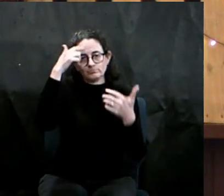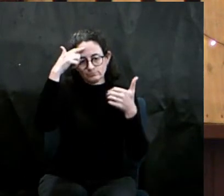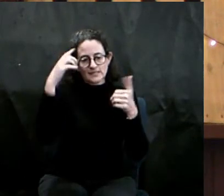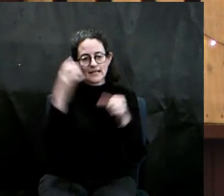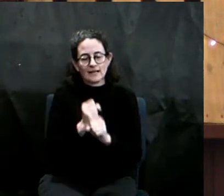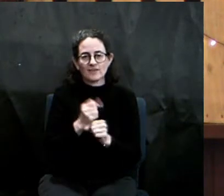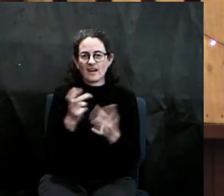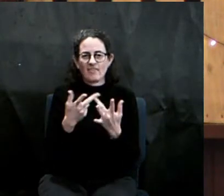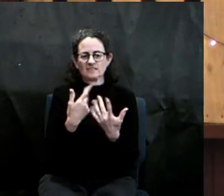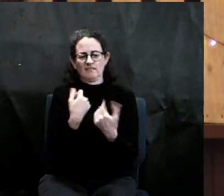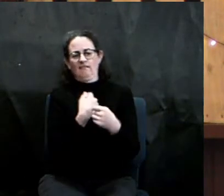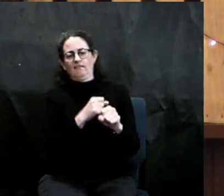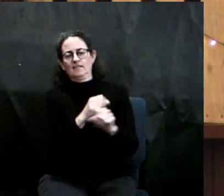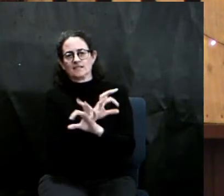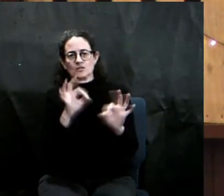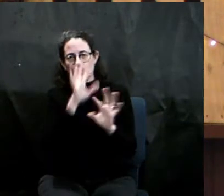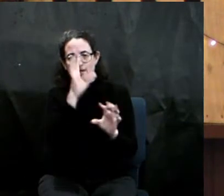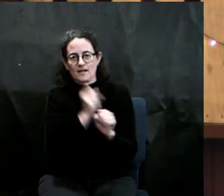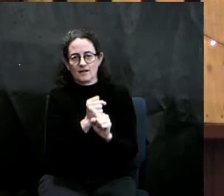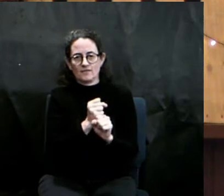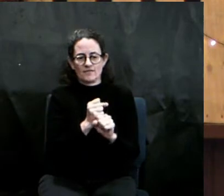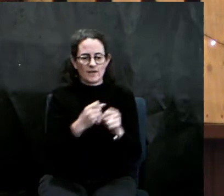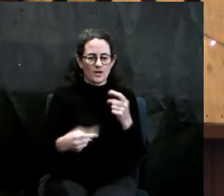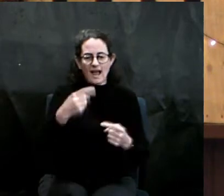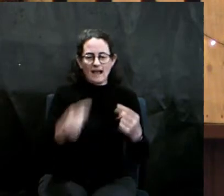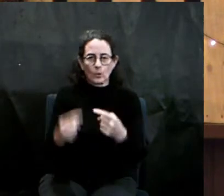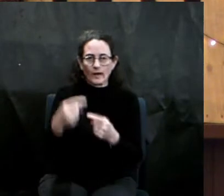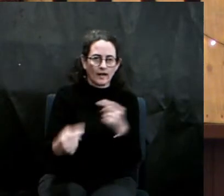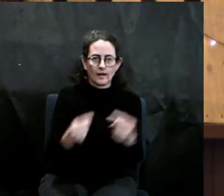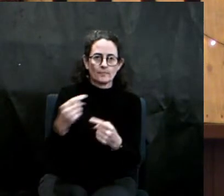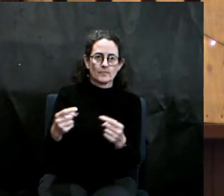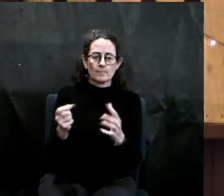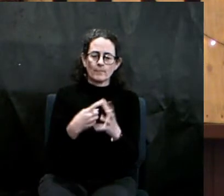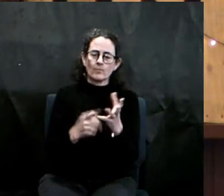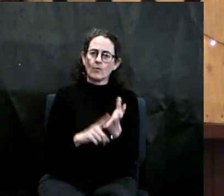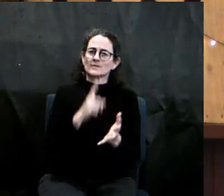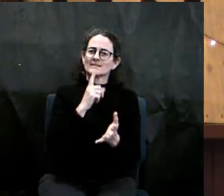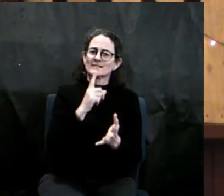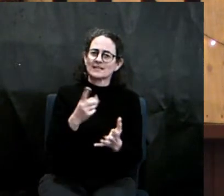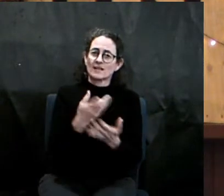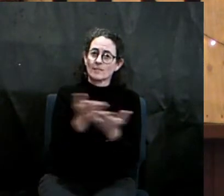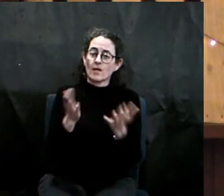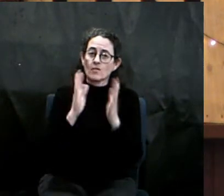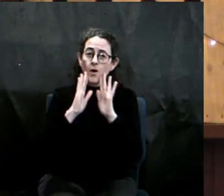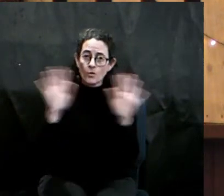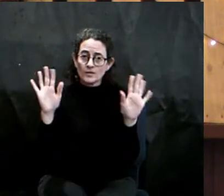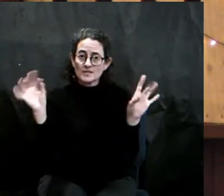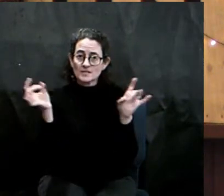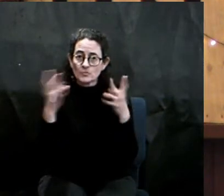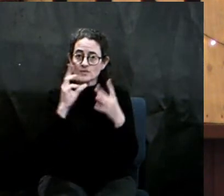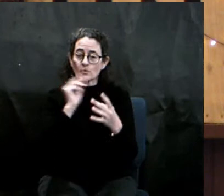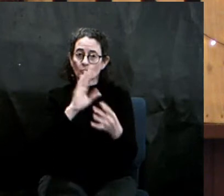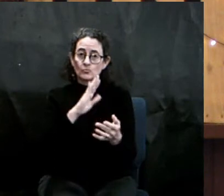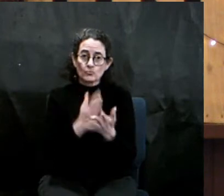among themselves and began to leave after Paul had made this final statement: "The Holy Spirit spoke the truth to your